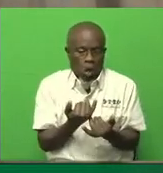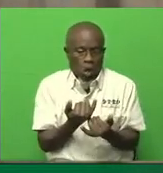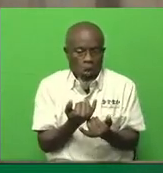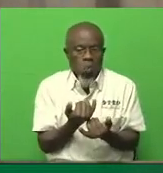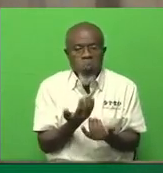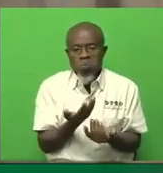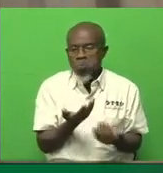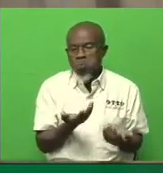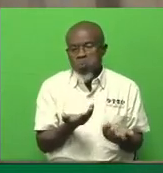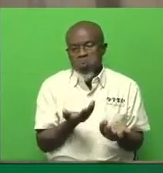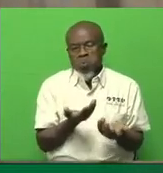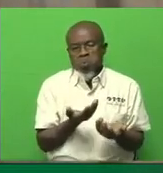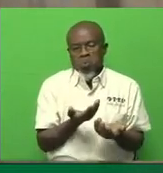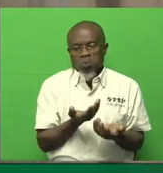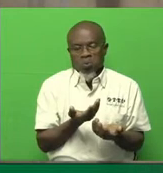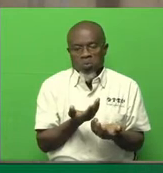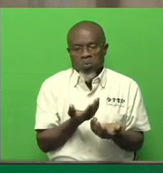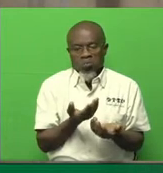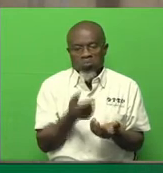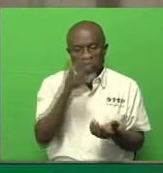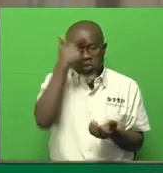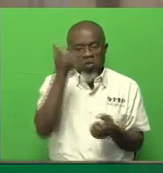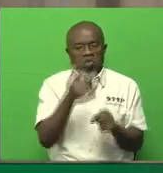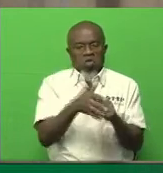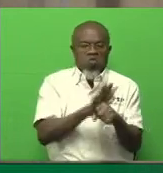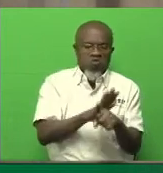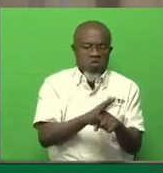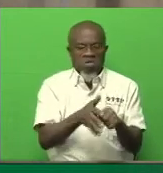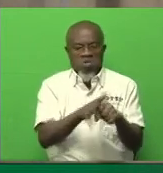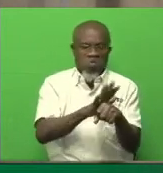is absolutely dishonest because it was happening before